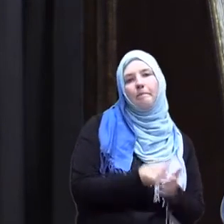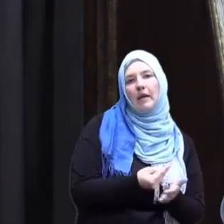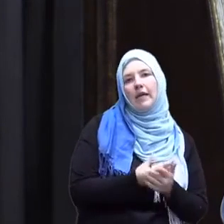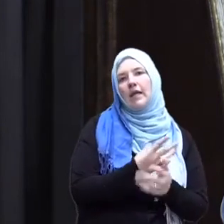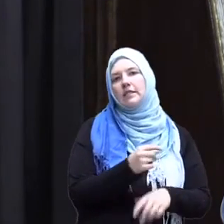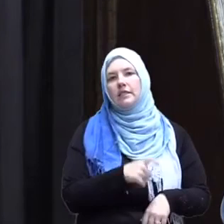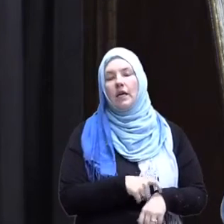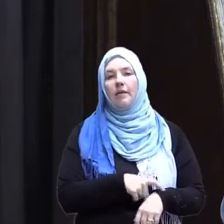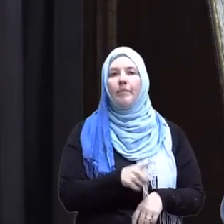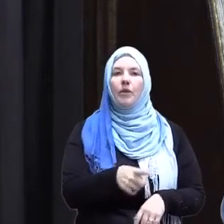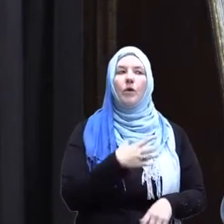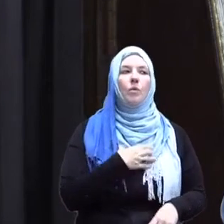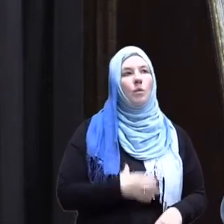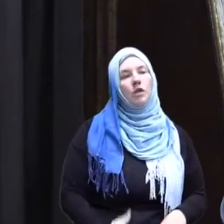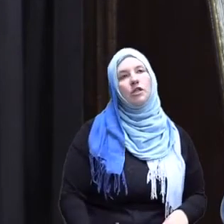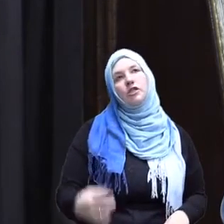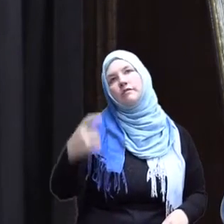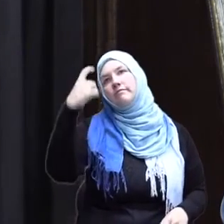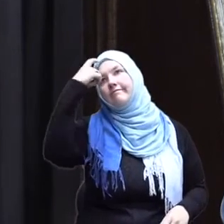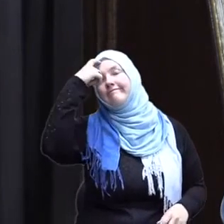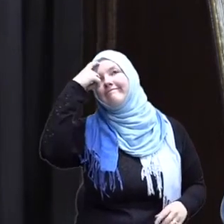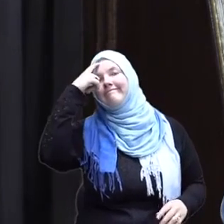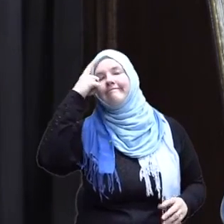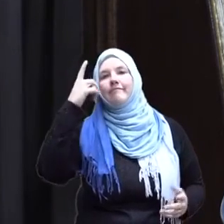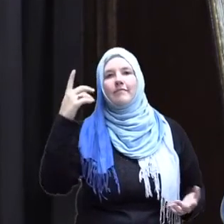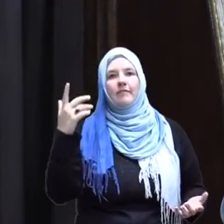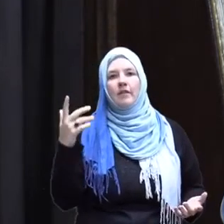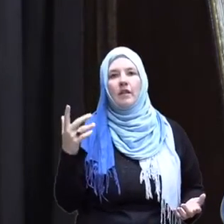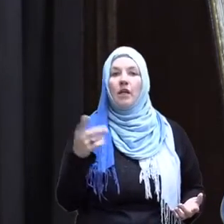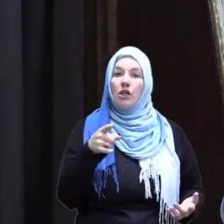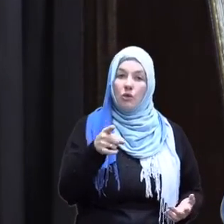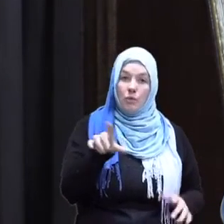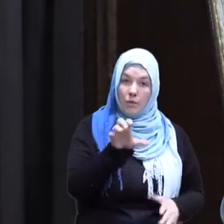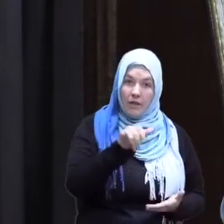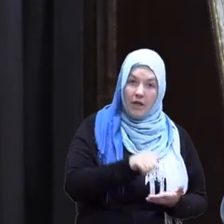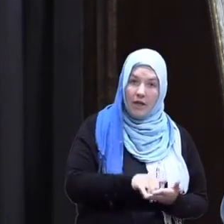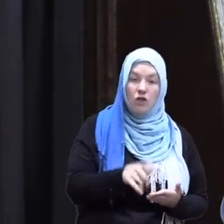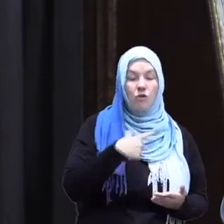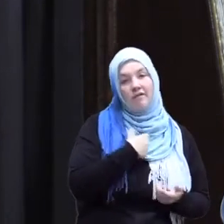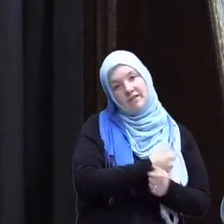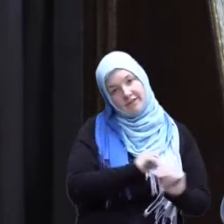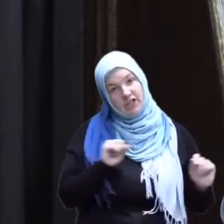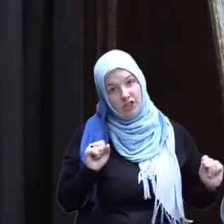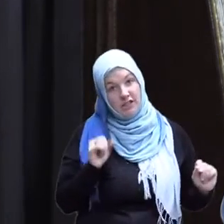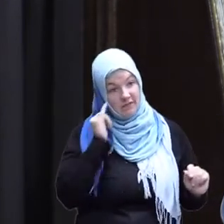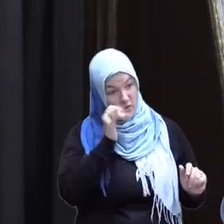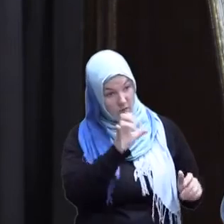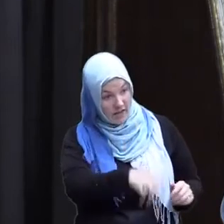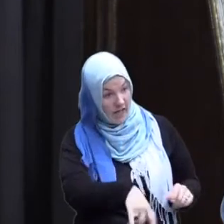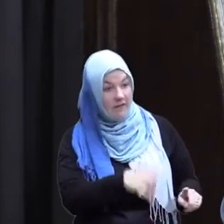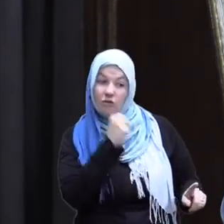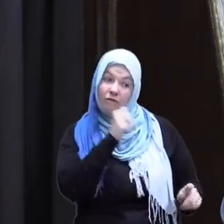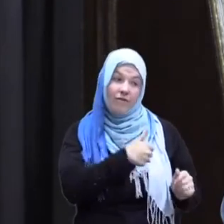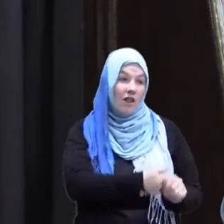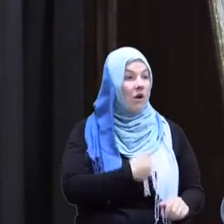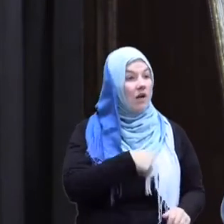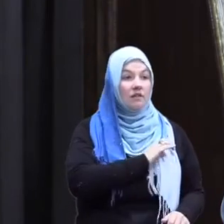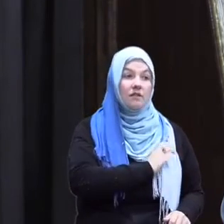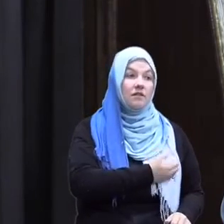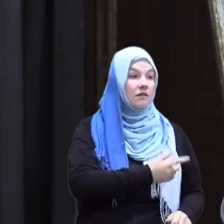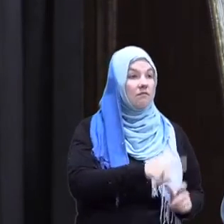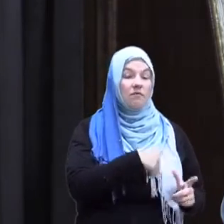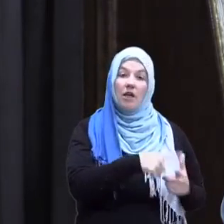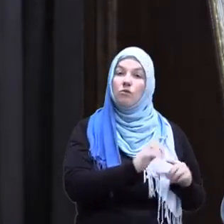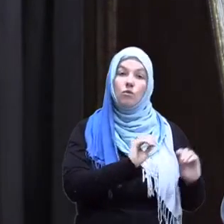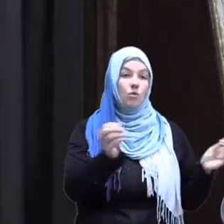Wishful thinking. They are marketing wishful thinking. You do this, you have salvation. You don't follow us, you have no